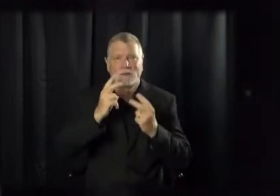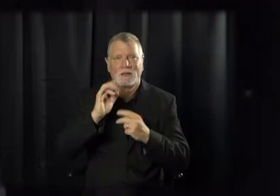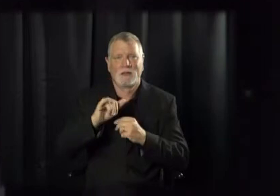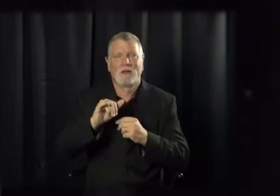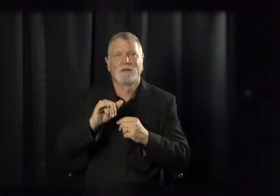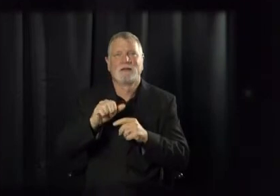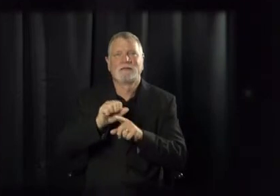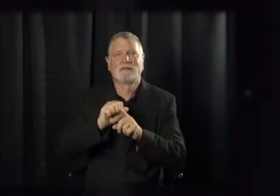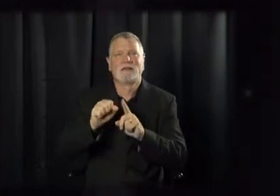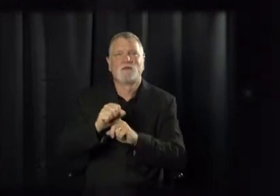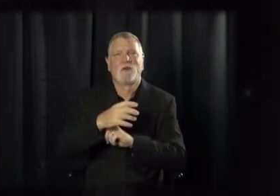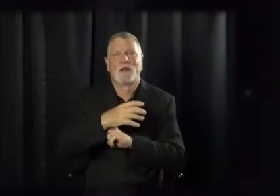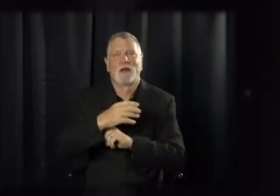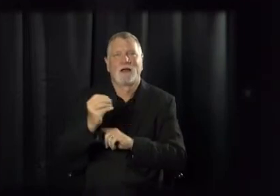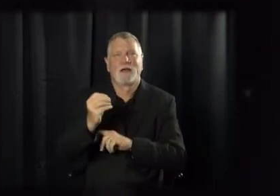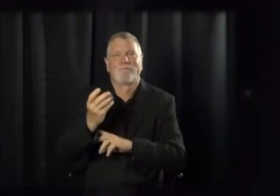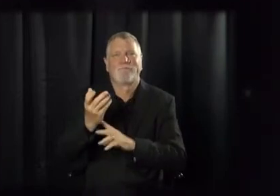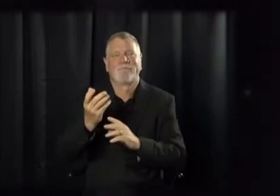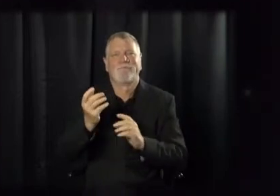the situation at